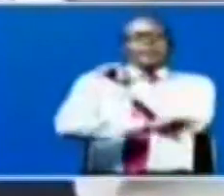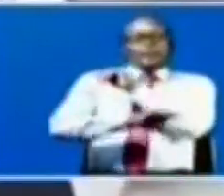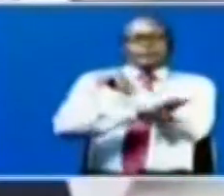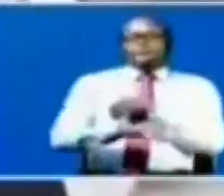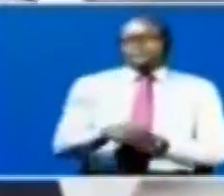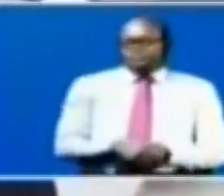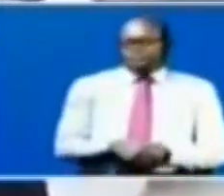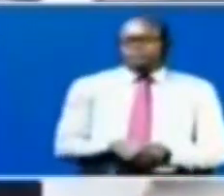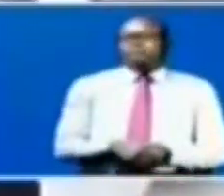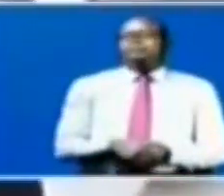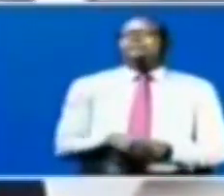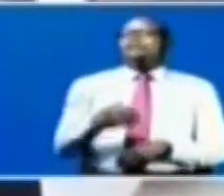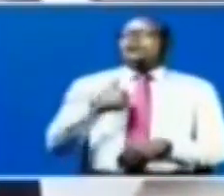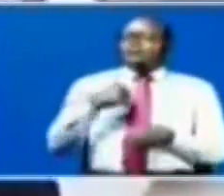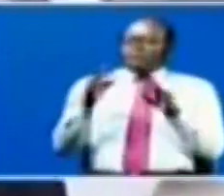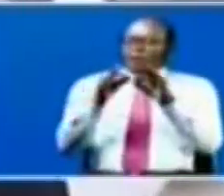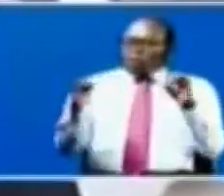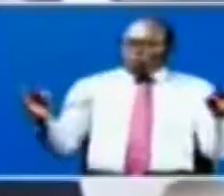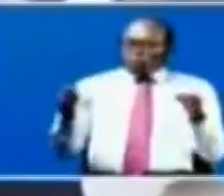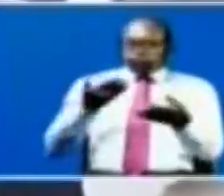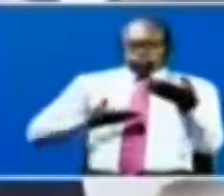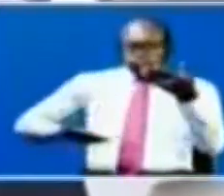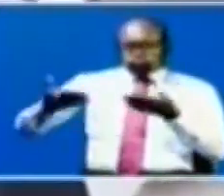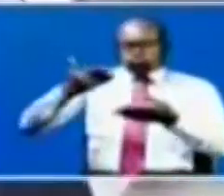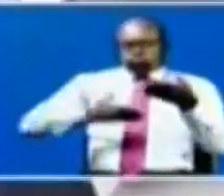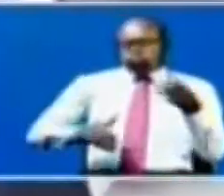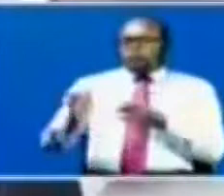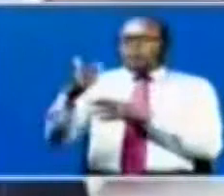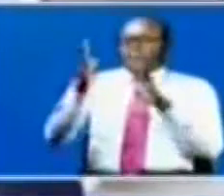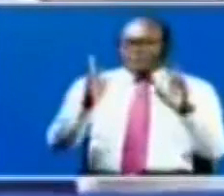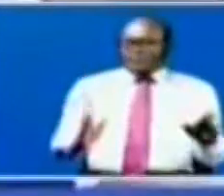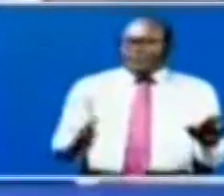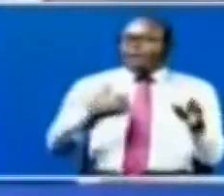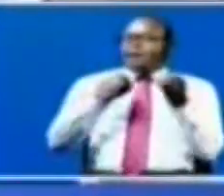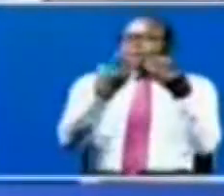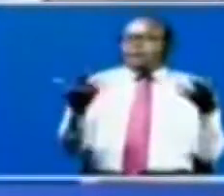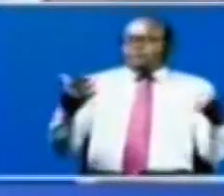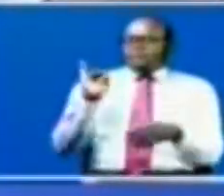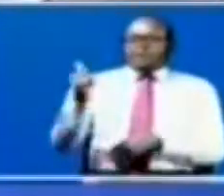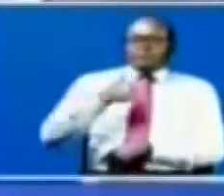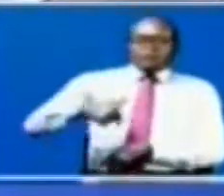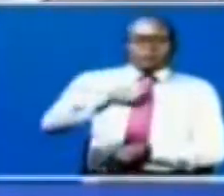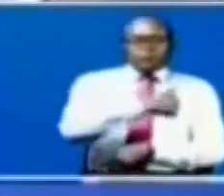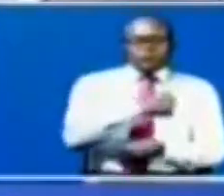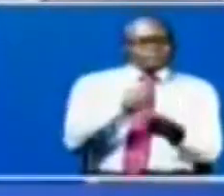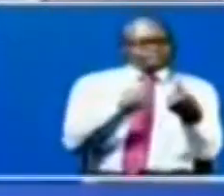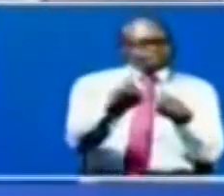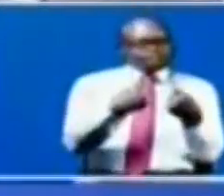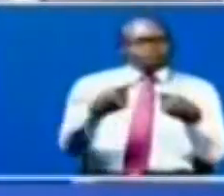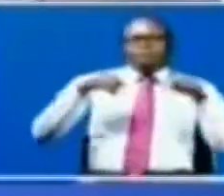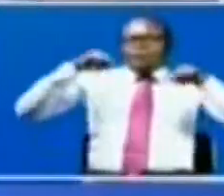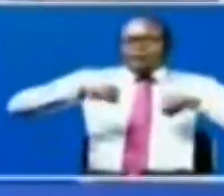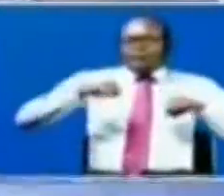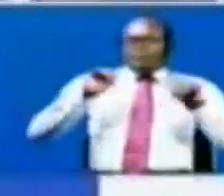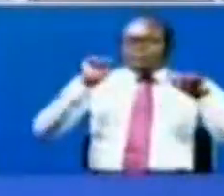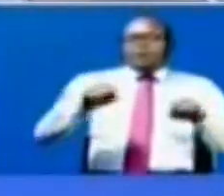we have had a long conversation with the ambassador. There is quite a number of things we have talked and which we have agreed we